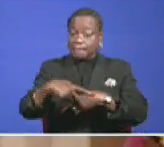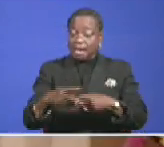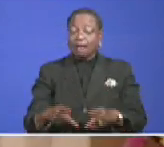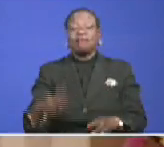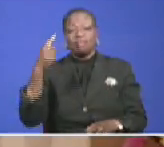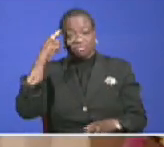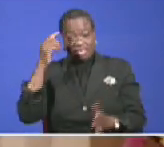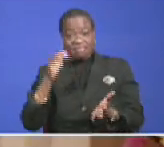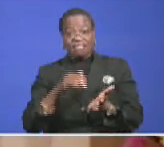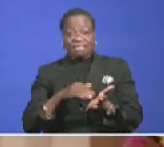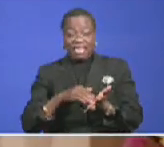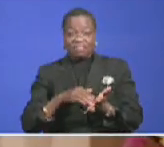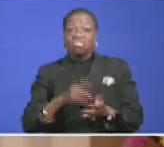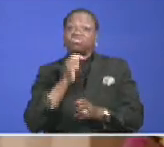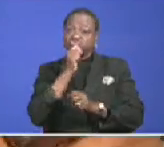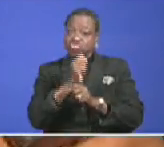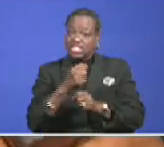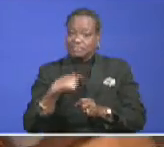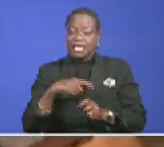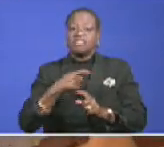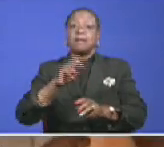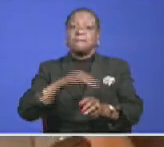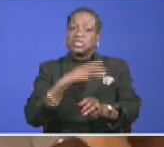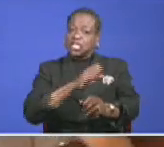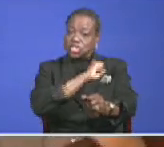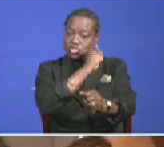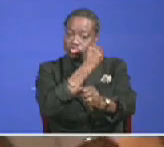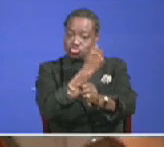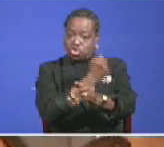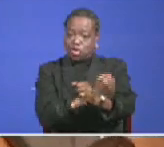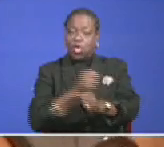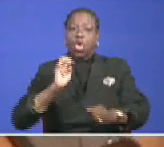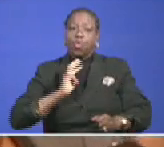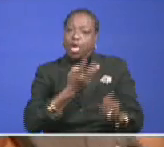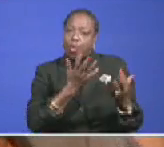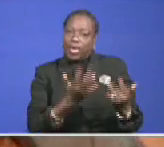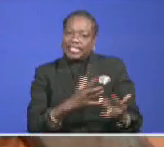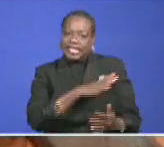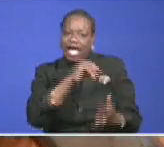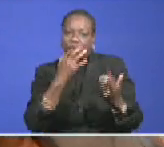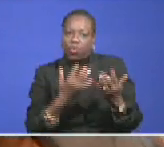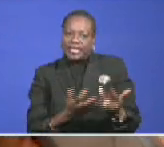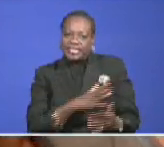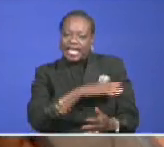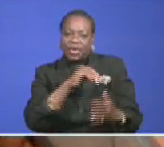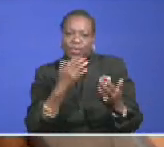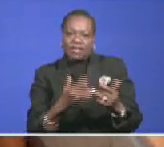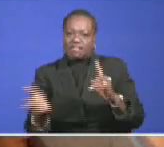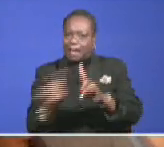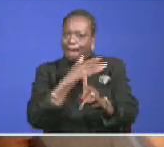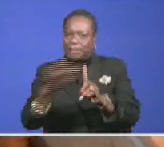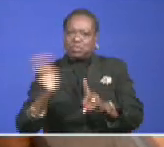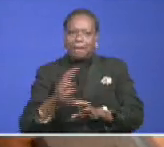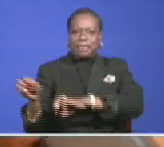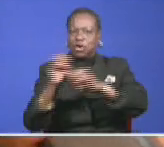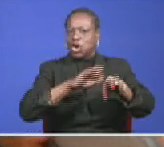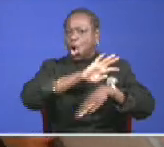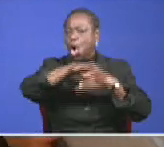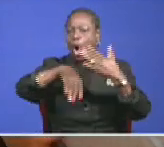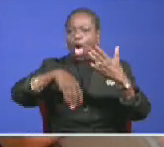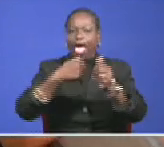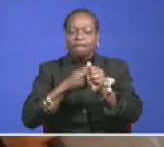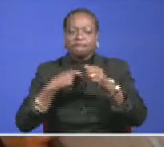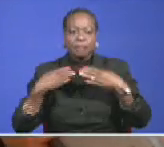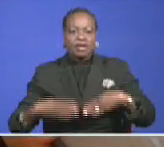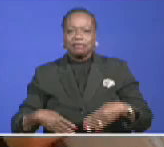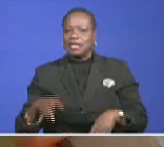because trust me, the music's strong this morning. We just like waiting and waiting for this beating we can put on everybody. Ain't nobody getting